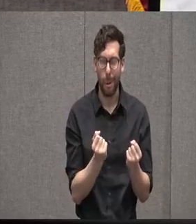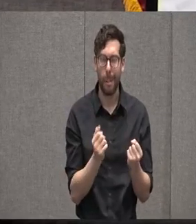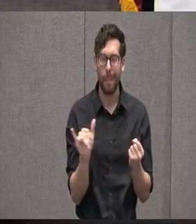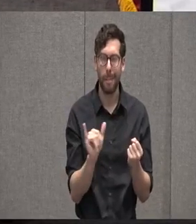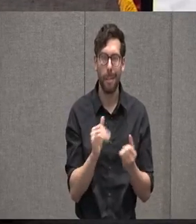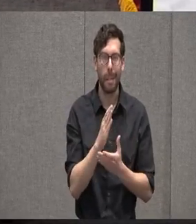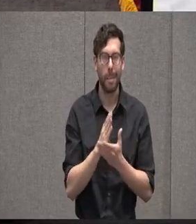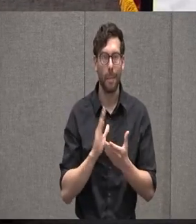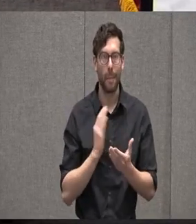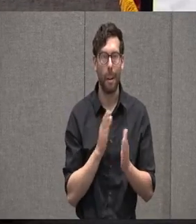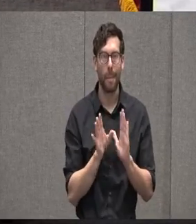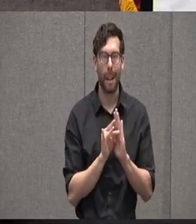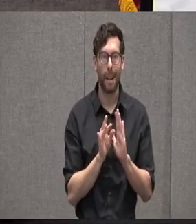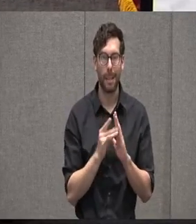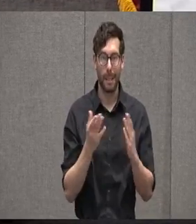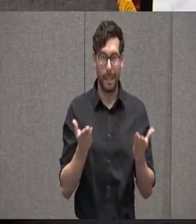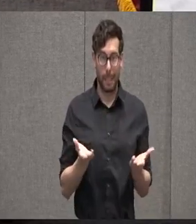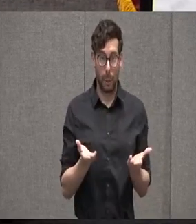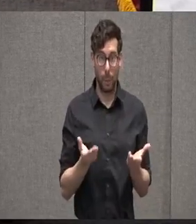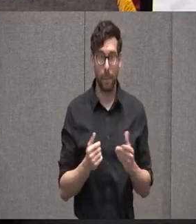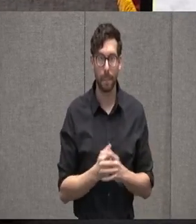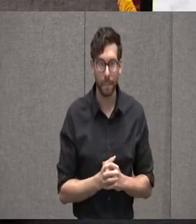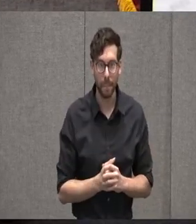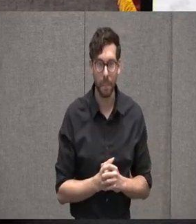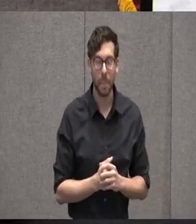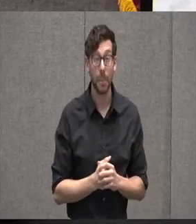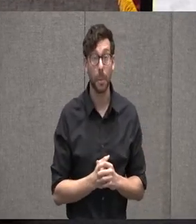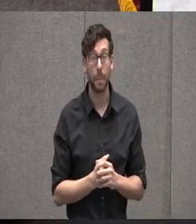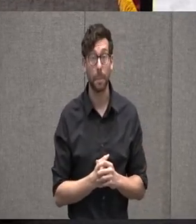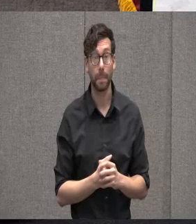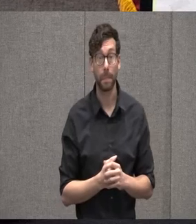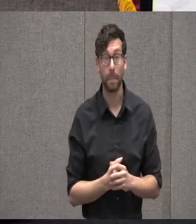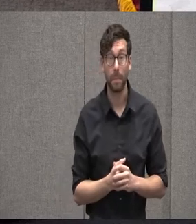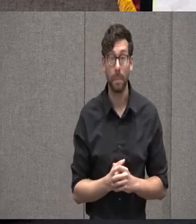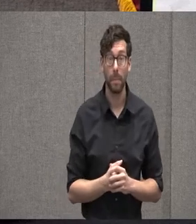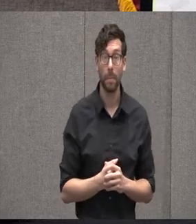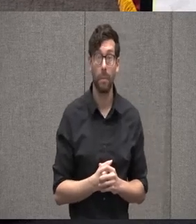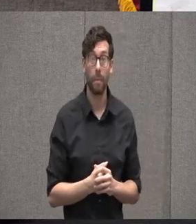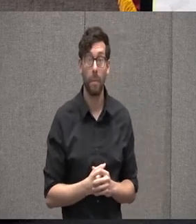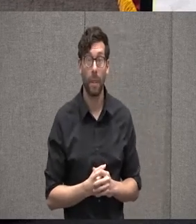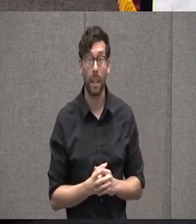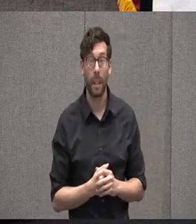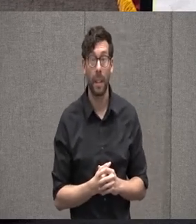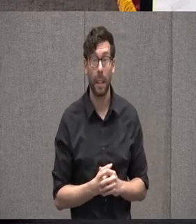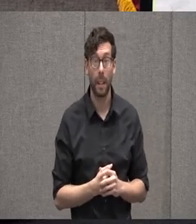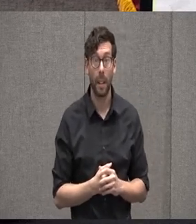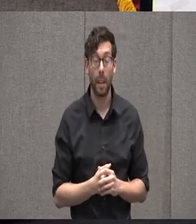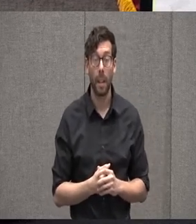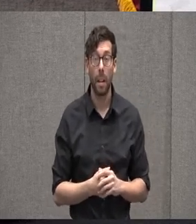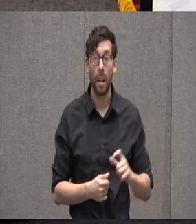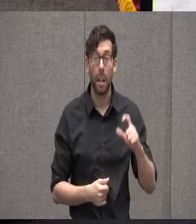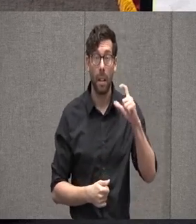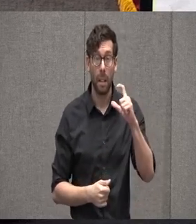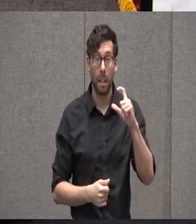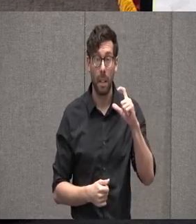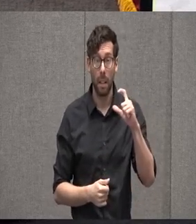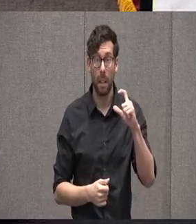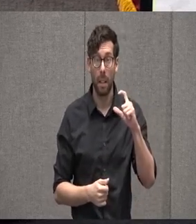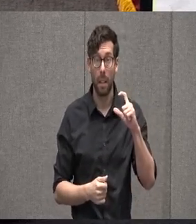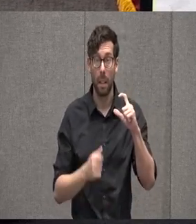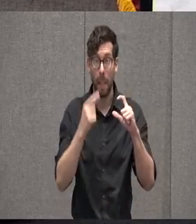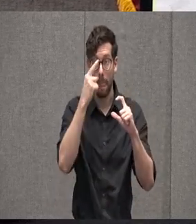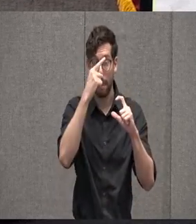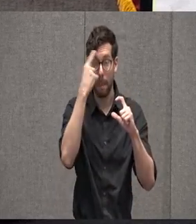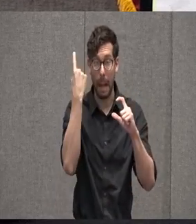can see what I'm going to do here. I'm going to hold the side of the magnet that is all black.